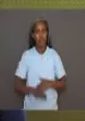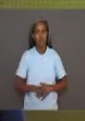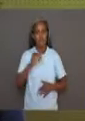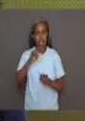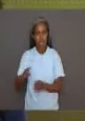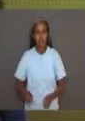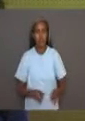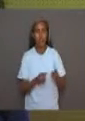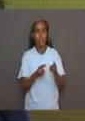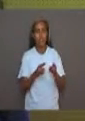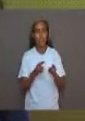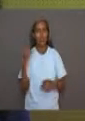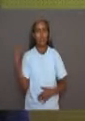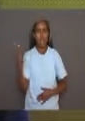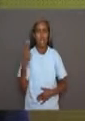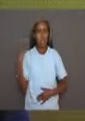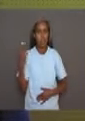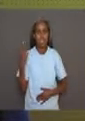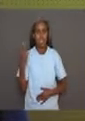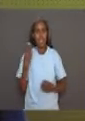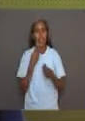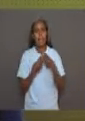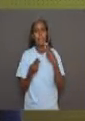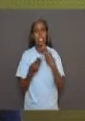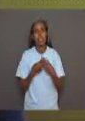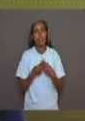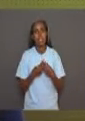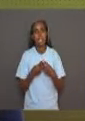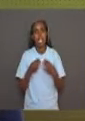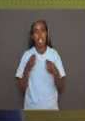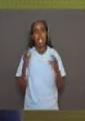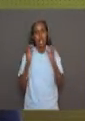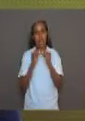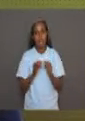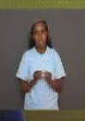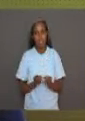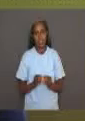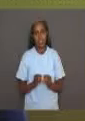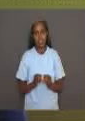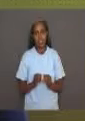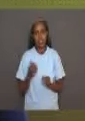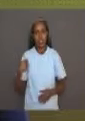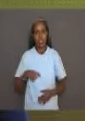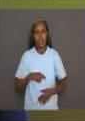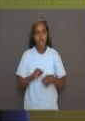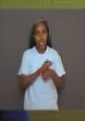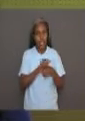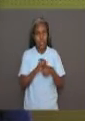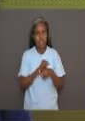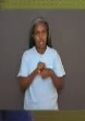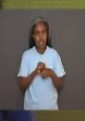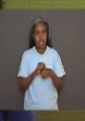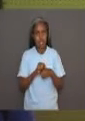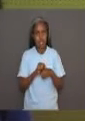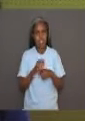ways to apply mathematical calculations to our activities